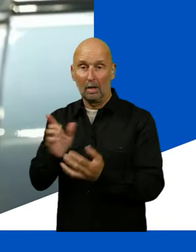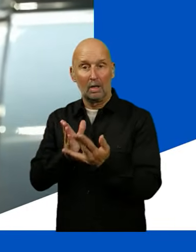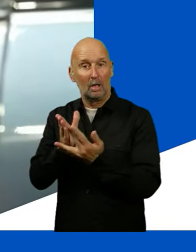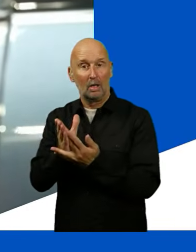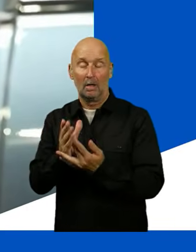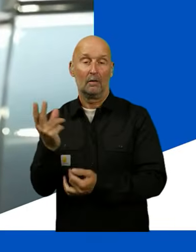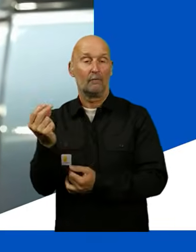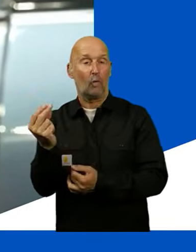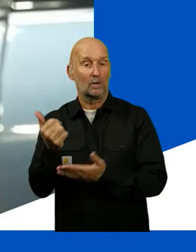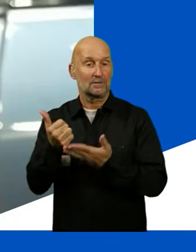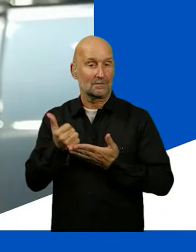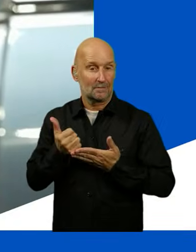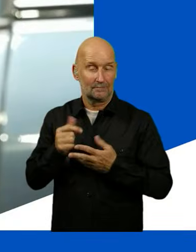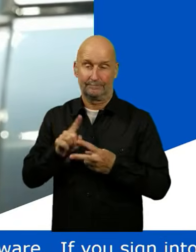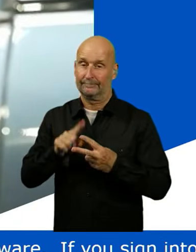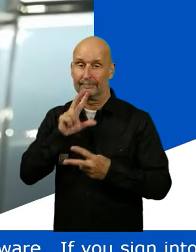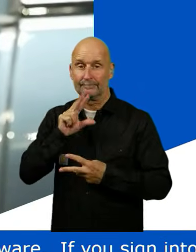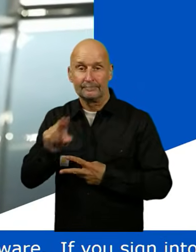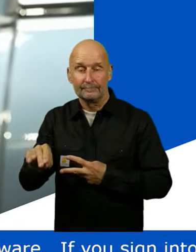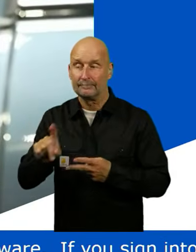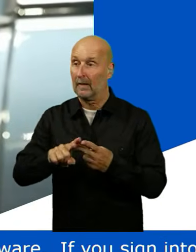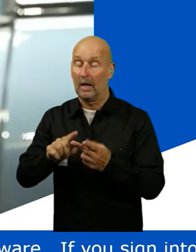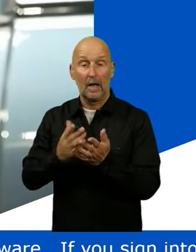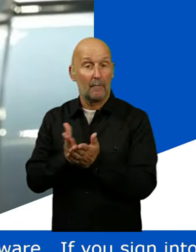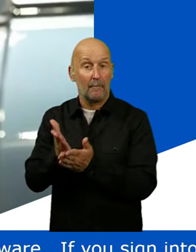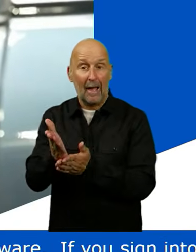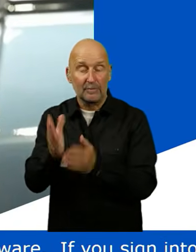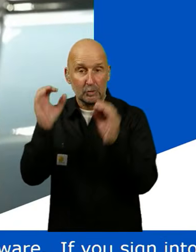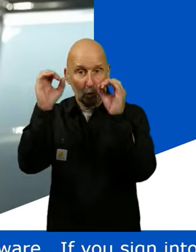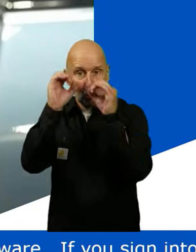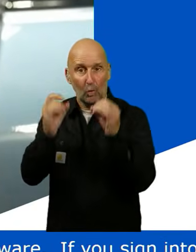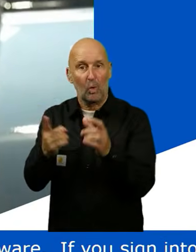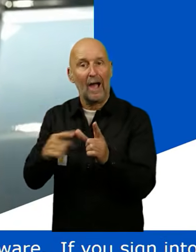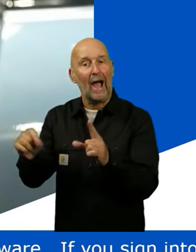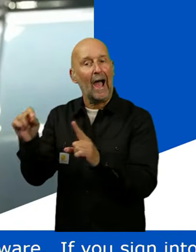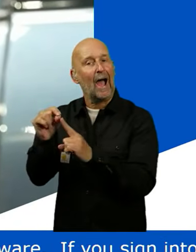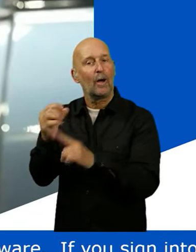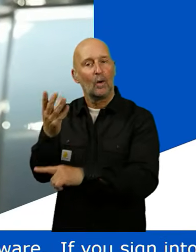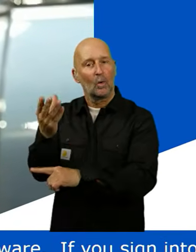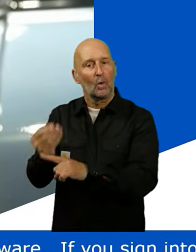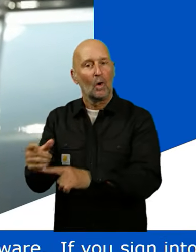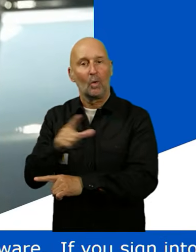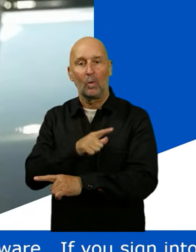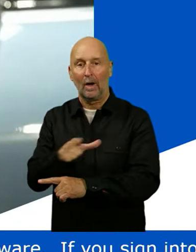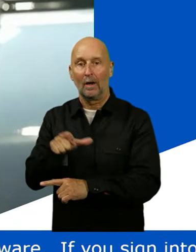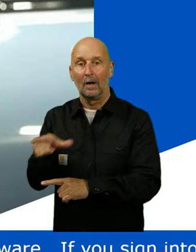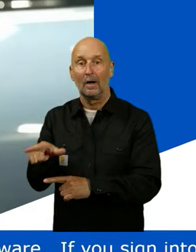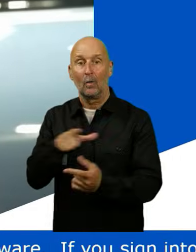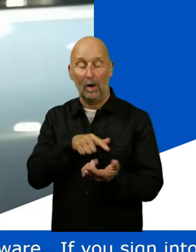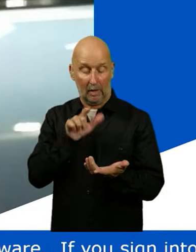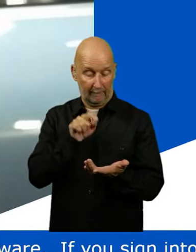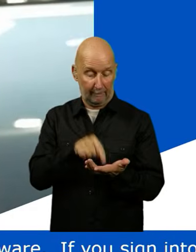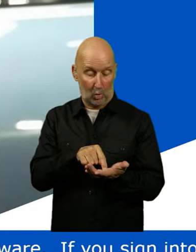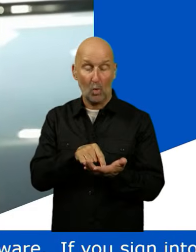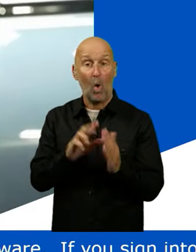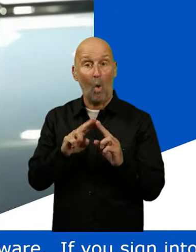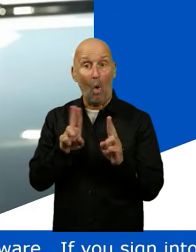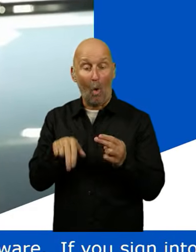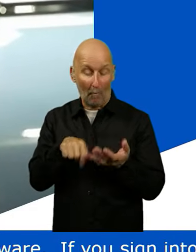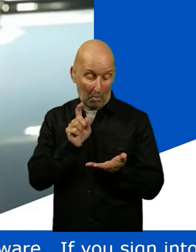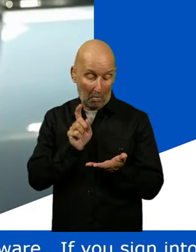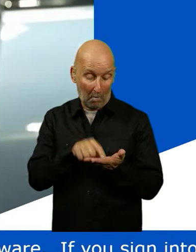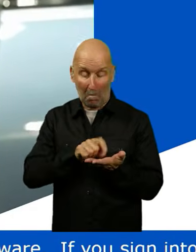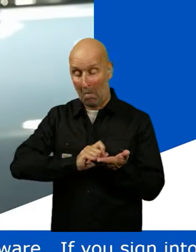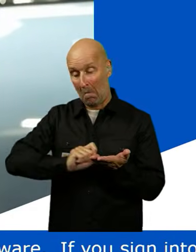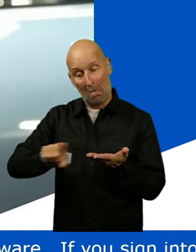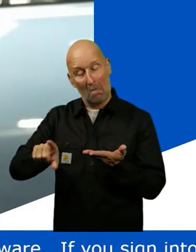Voice Assistant, you can access Google Maps, and there's an app that allows you to set maps on your smartphone at home and send it